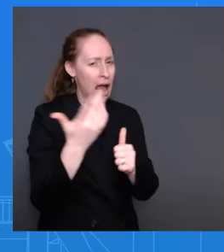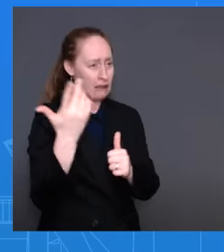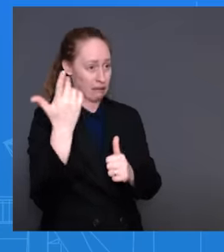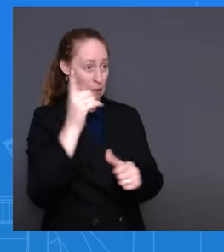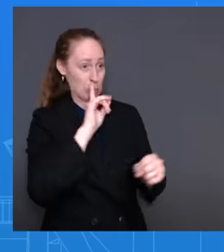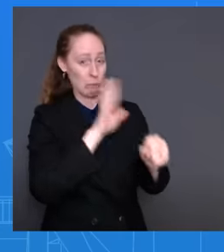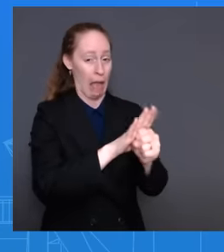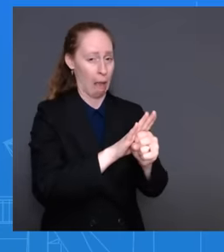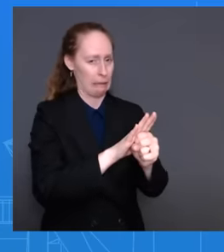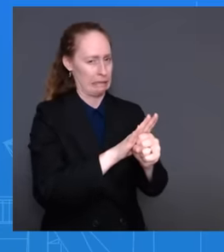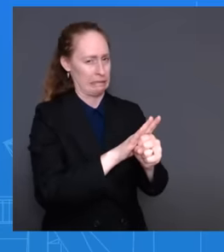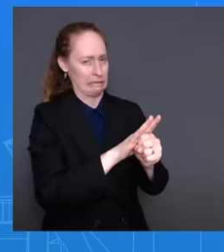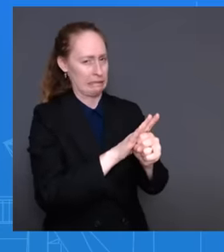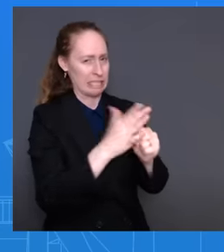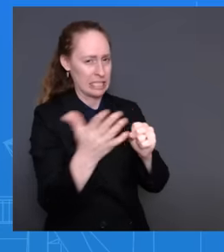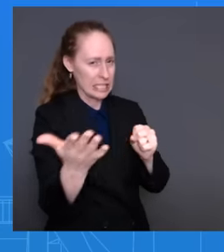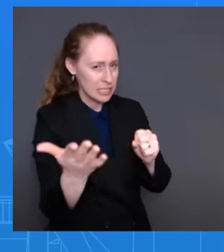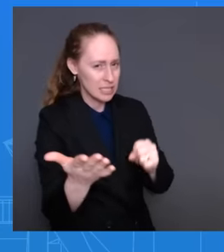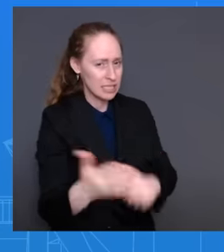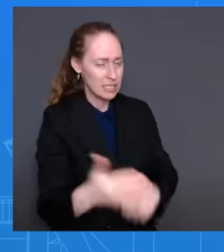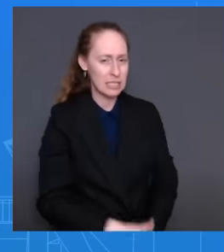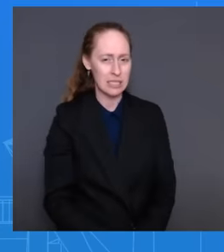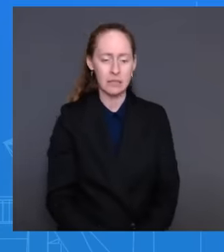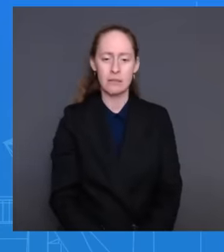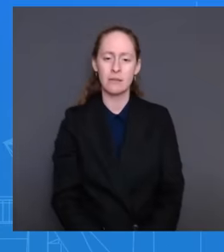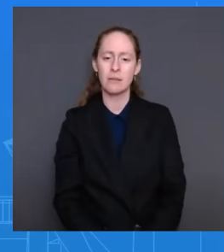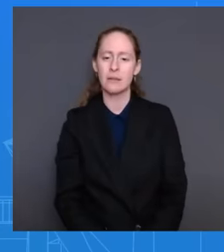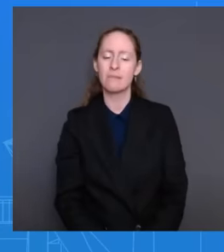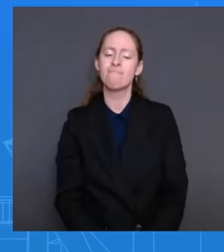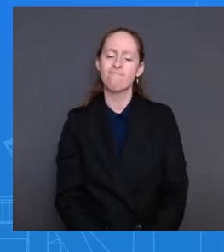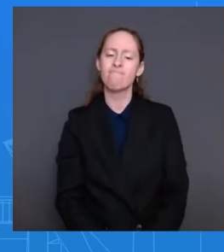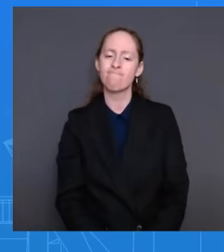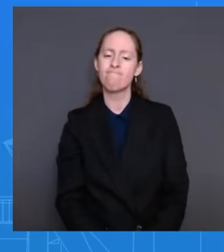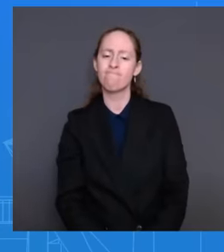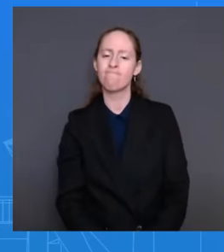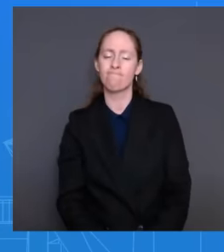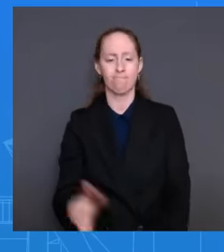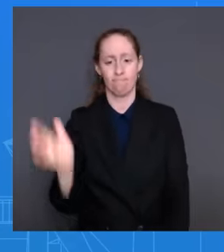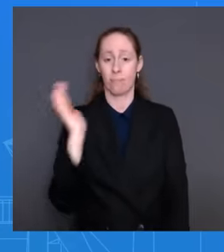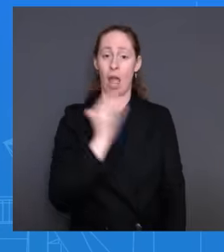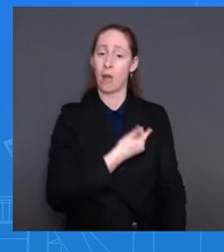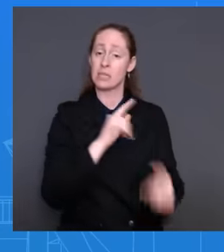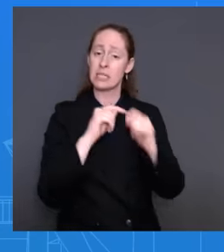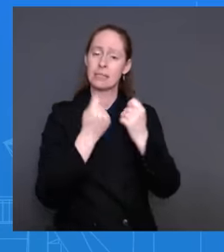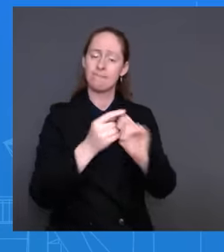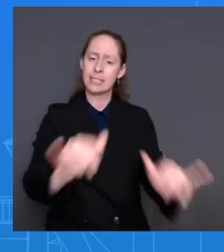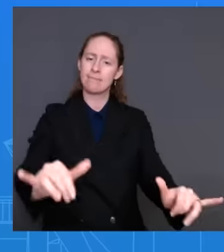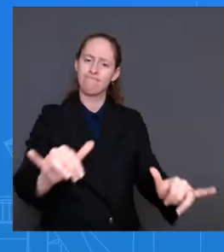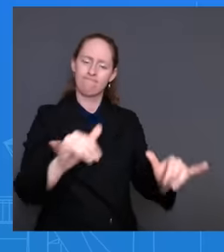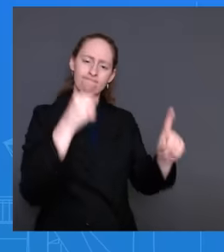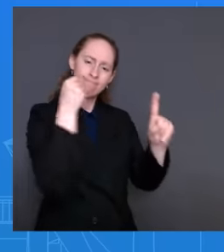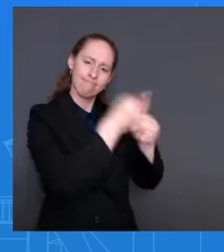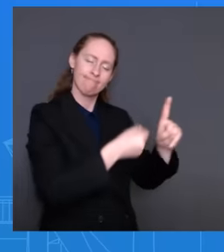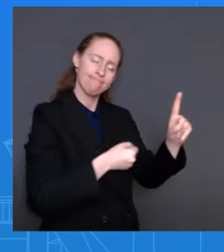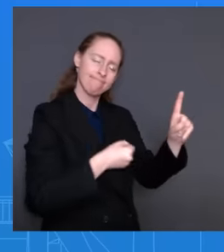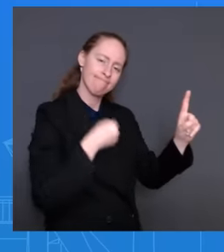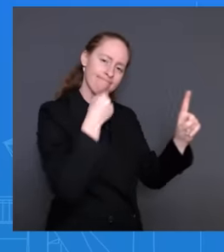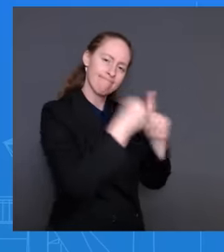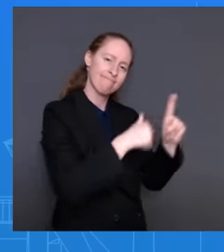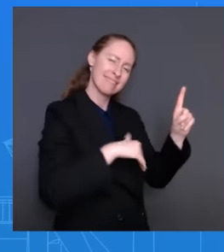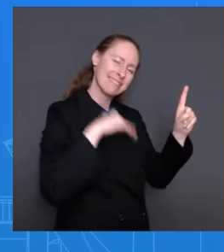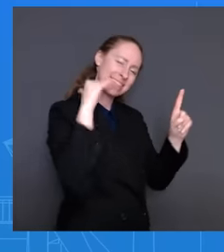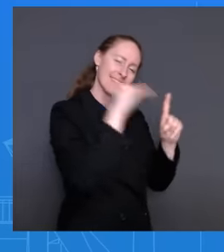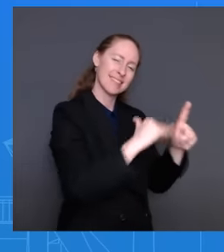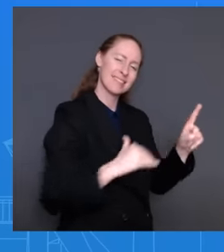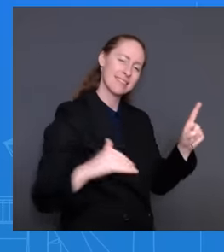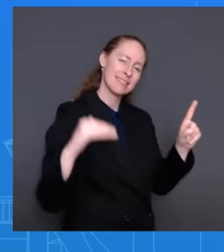I've said, our team is in close contact with key members of Congress on negotiations. And when the president is when it's